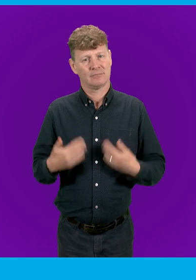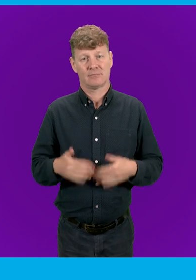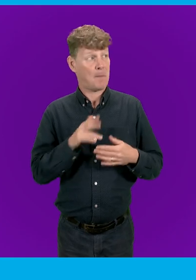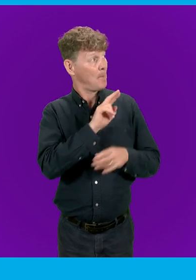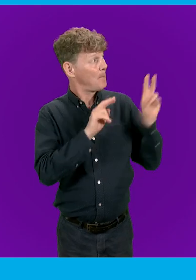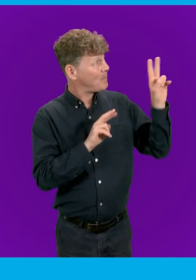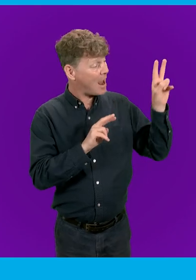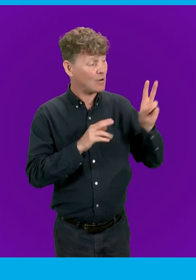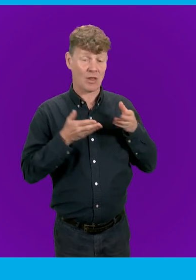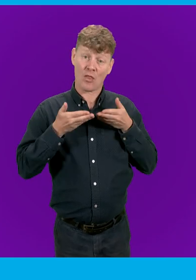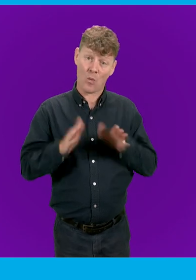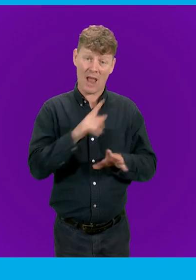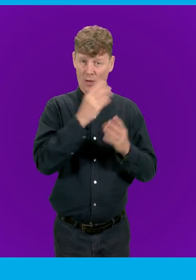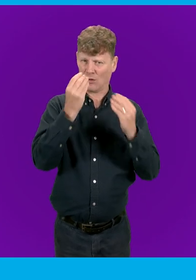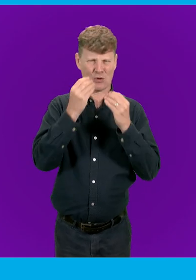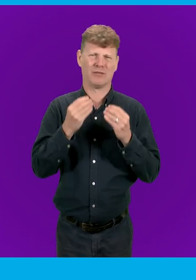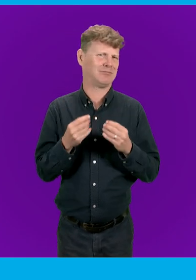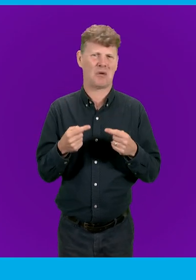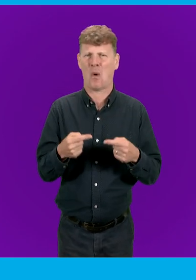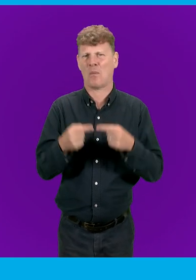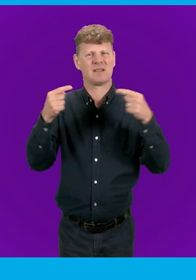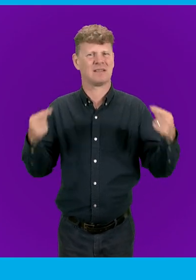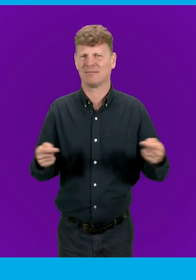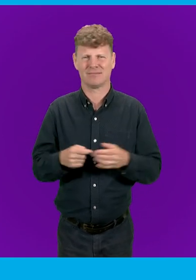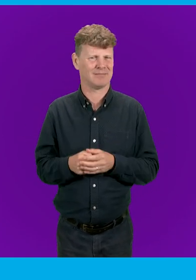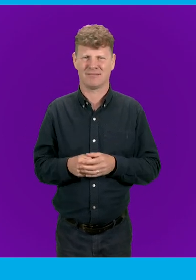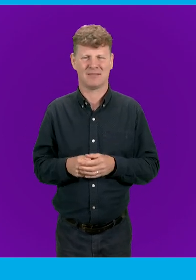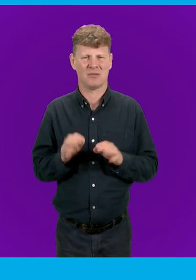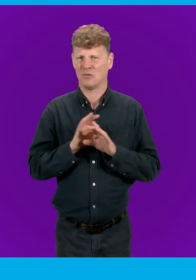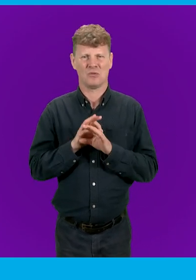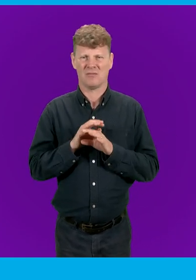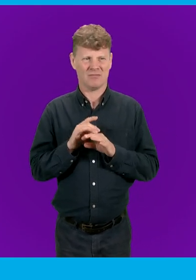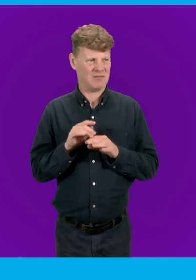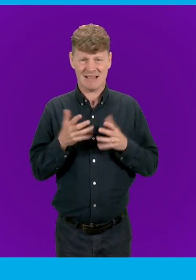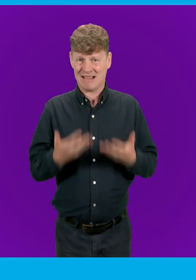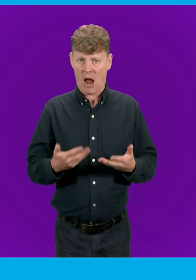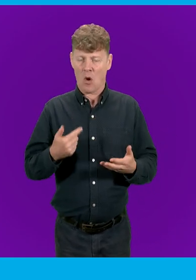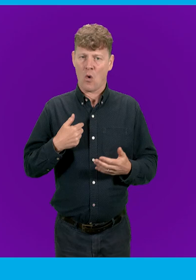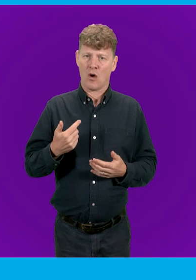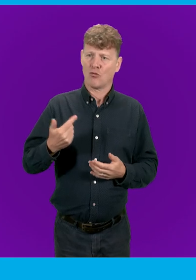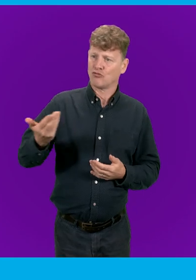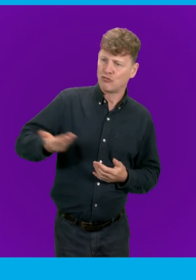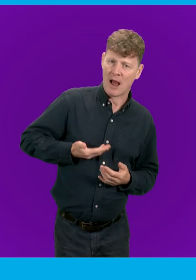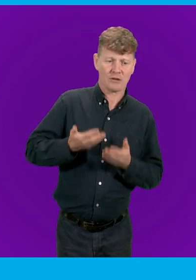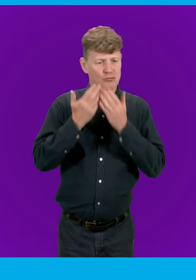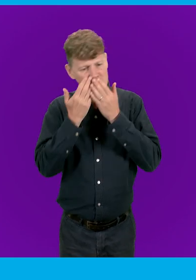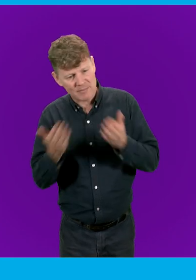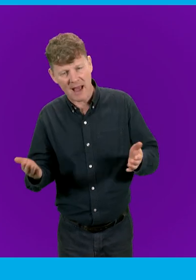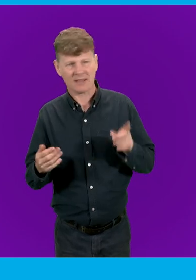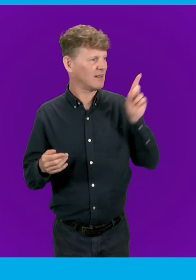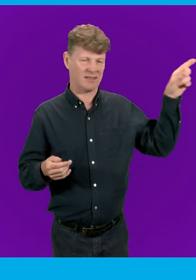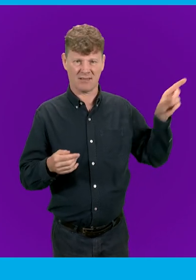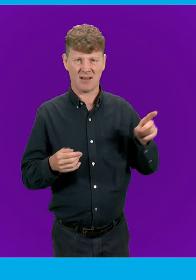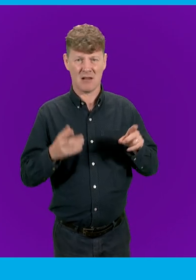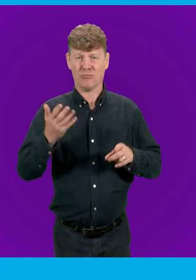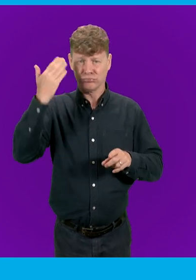were taught it in complete opposite rights in respects to how we're doing it. And they were a lot more, this is wrong, this is right, this